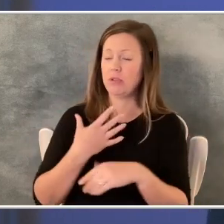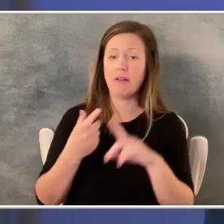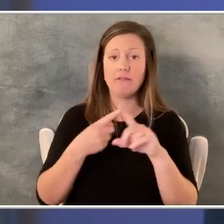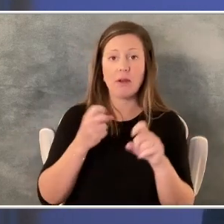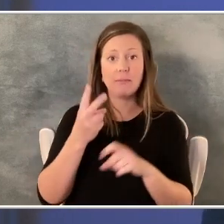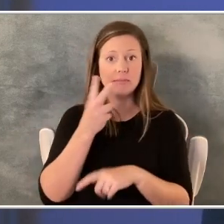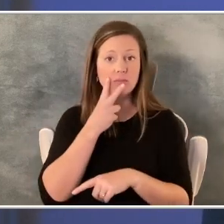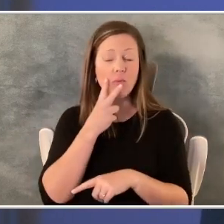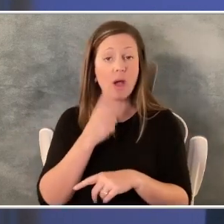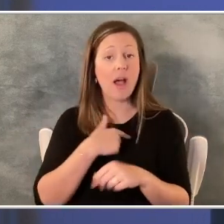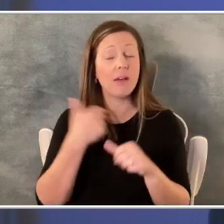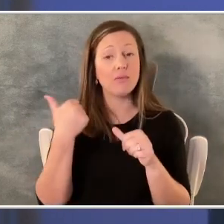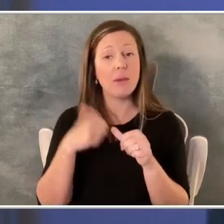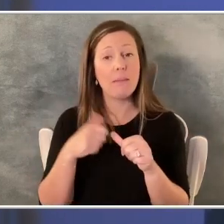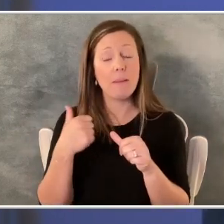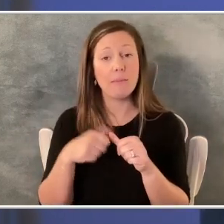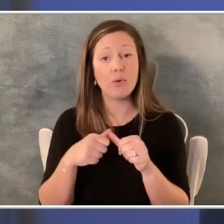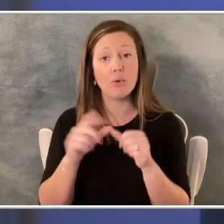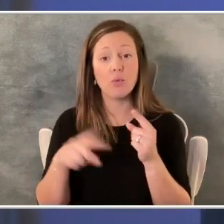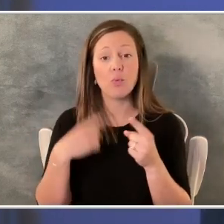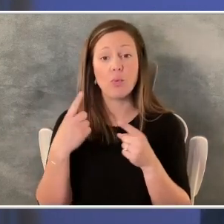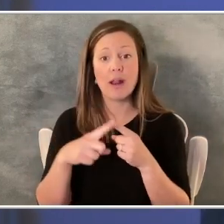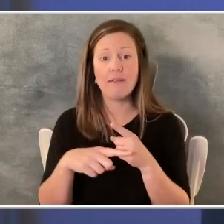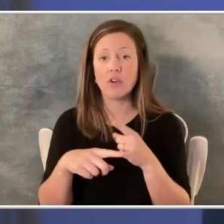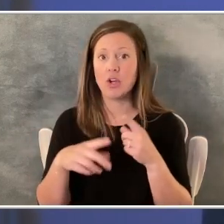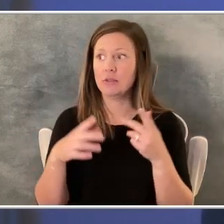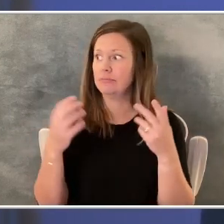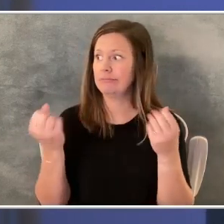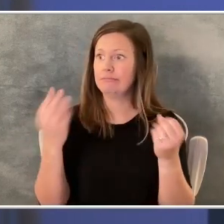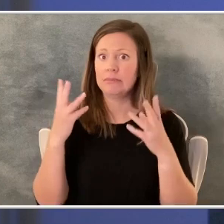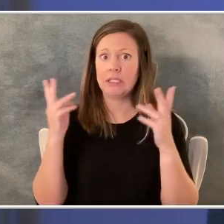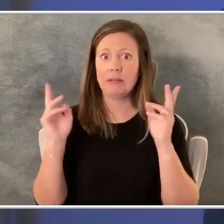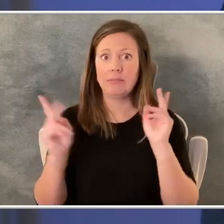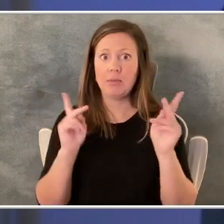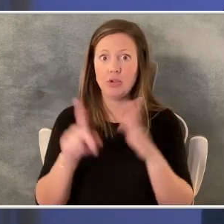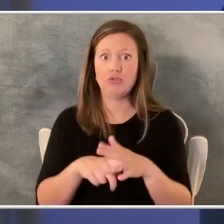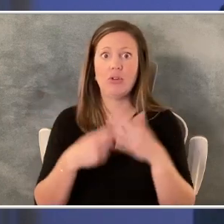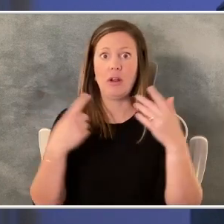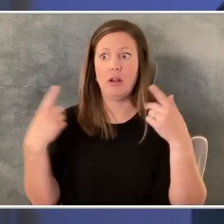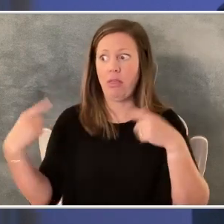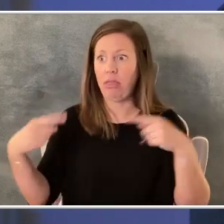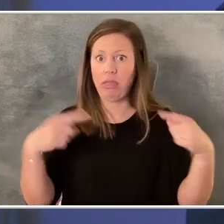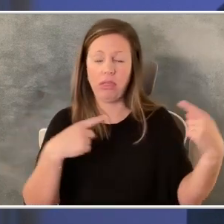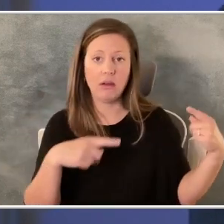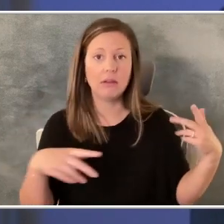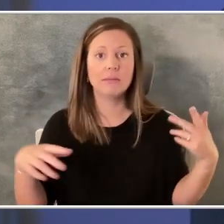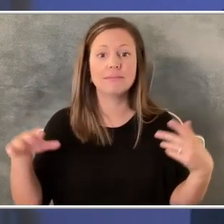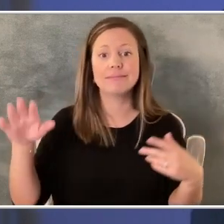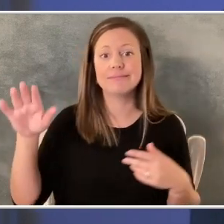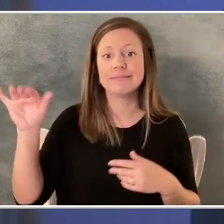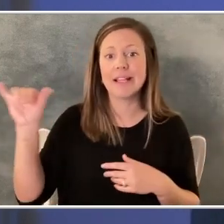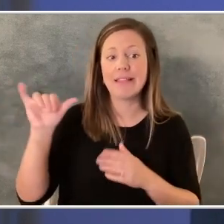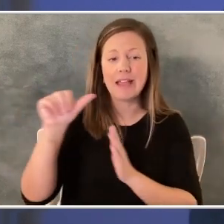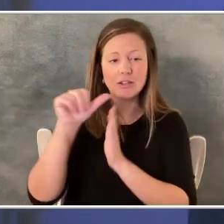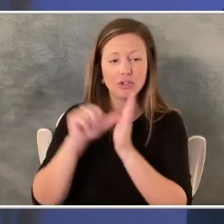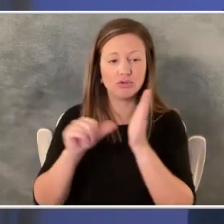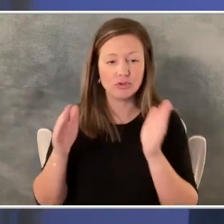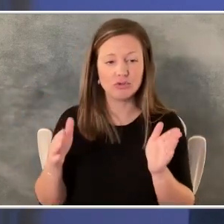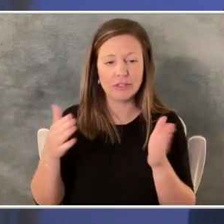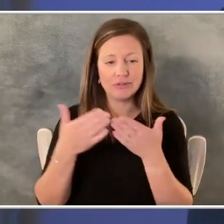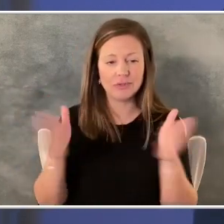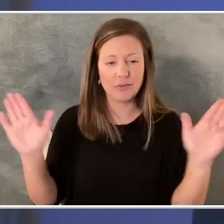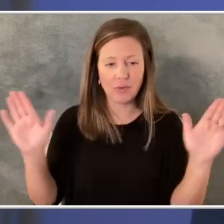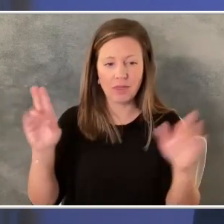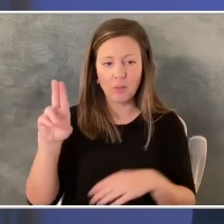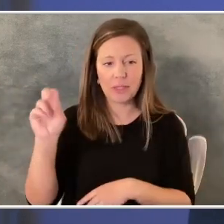remember when it was controversial that the Surgeon General wanted to put the warning on the cigarette packs back when